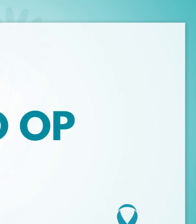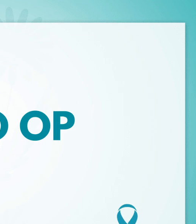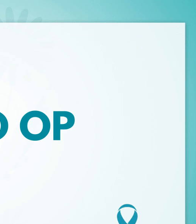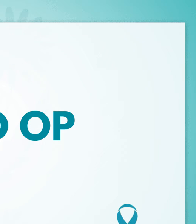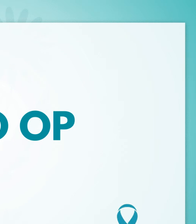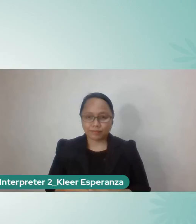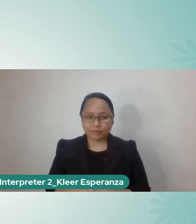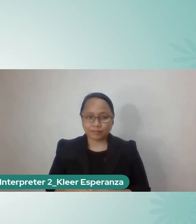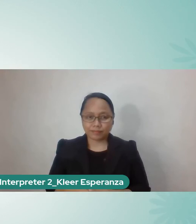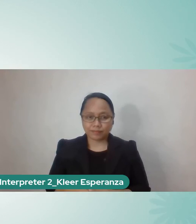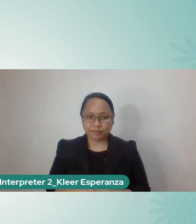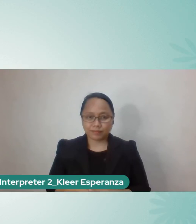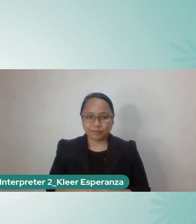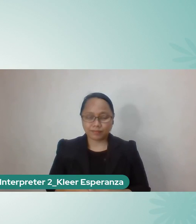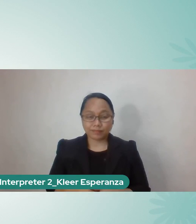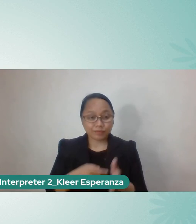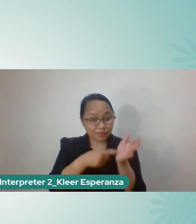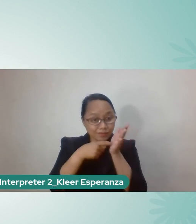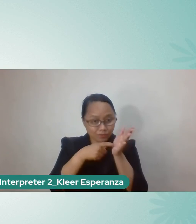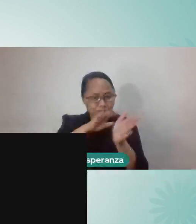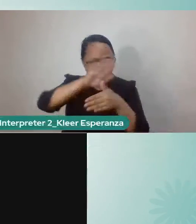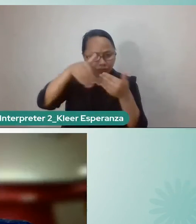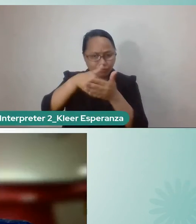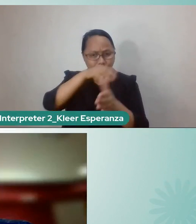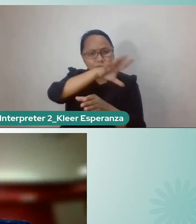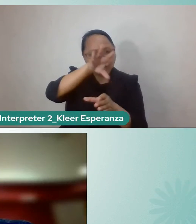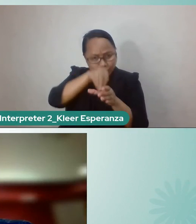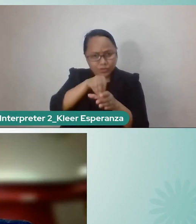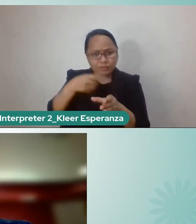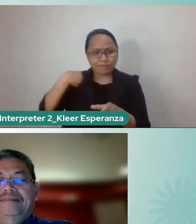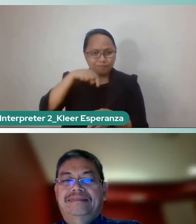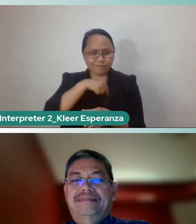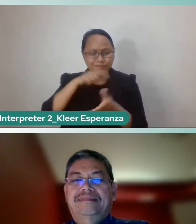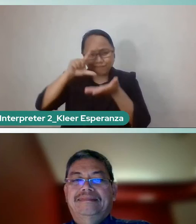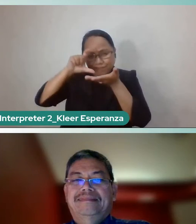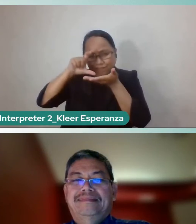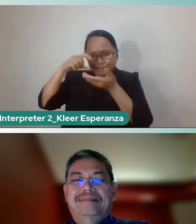to join us during the photo op.